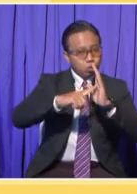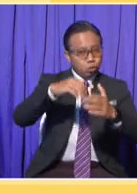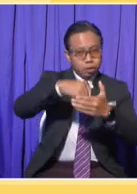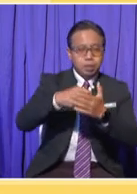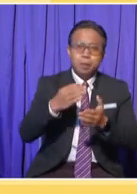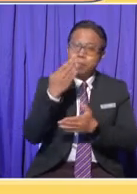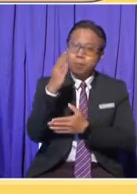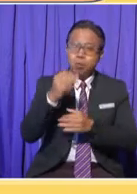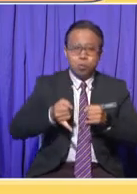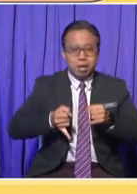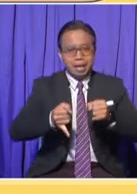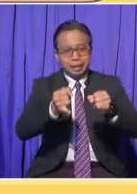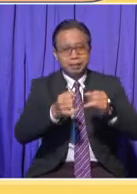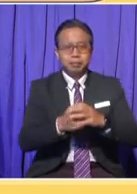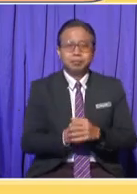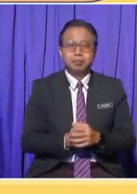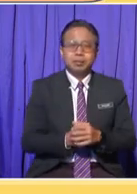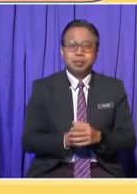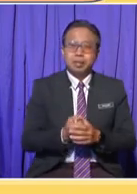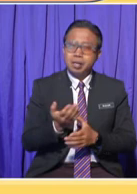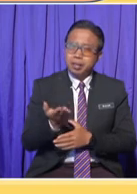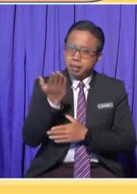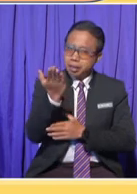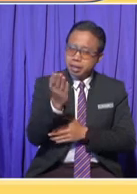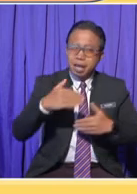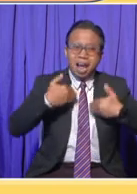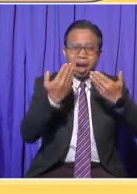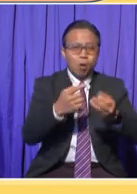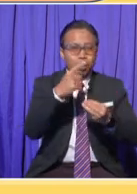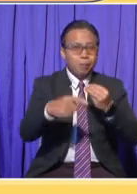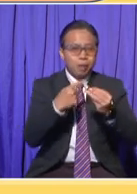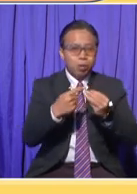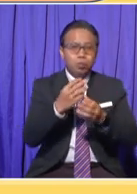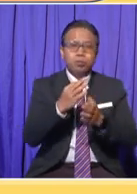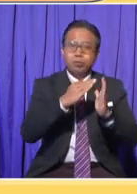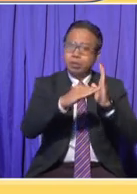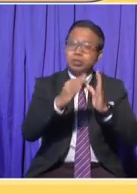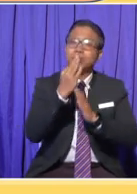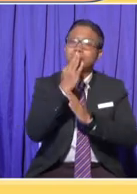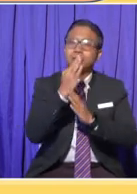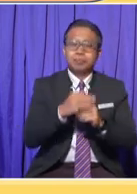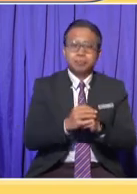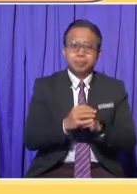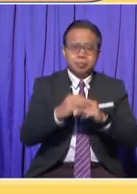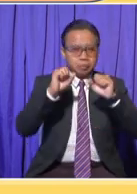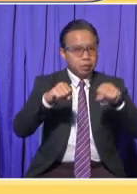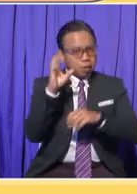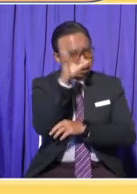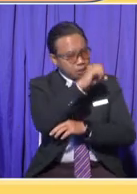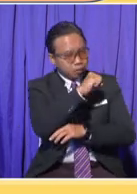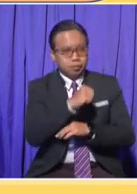blue line. Then, how about improper fractions? Can you guess?